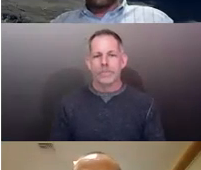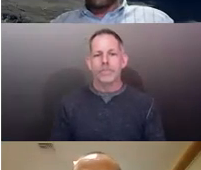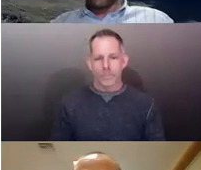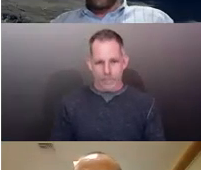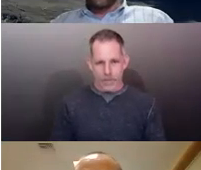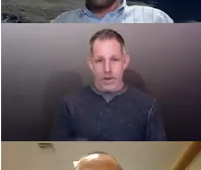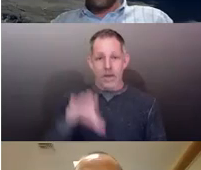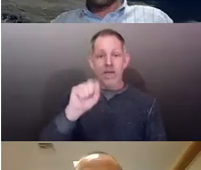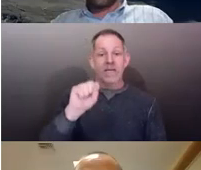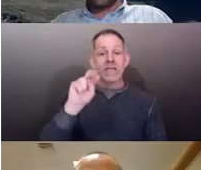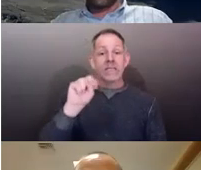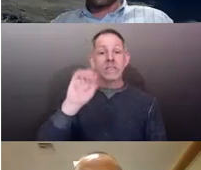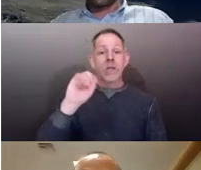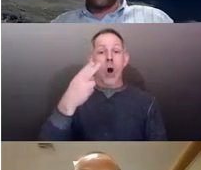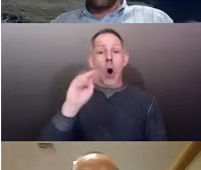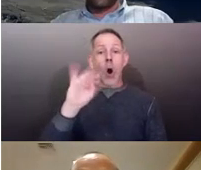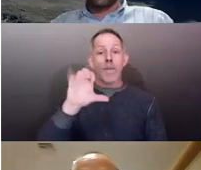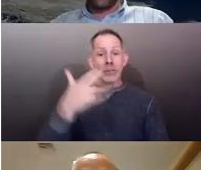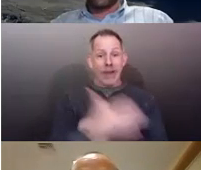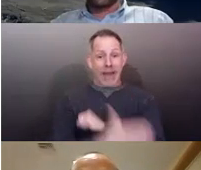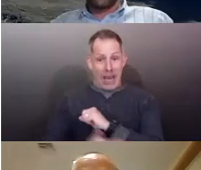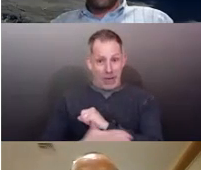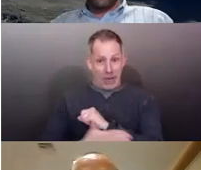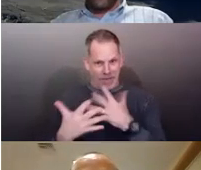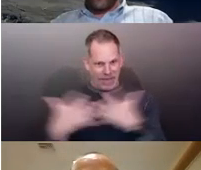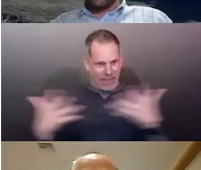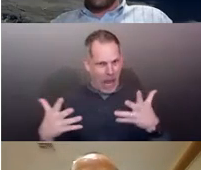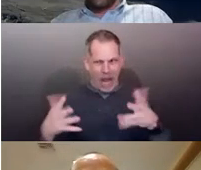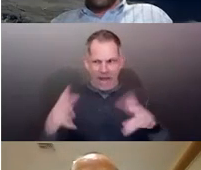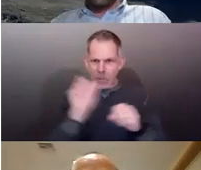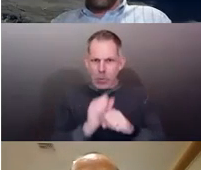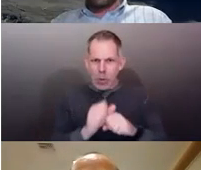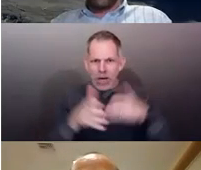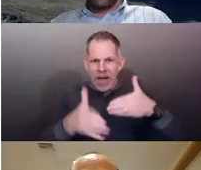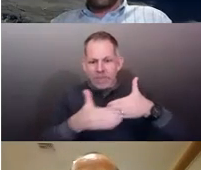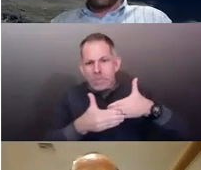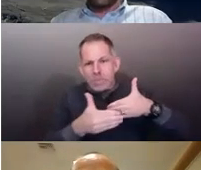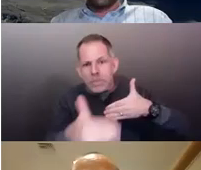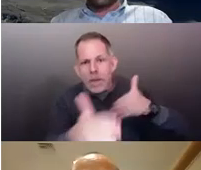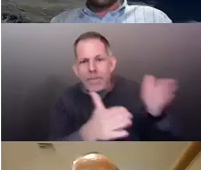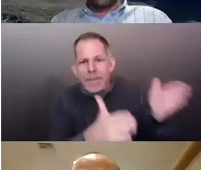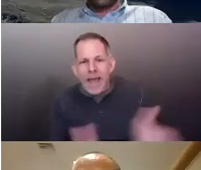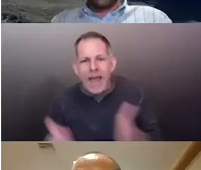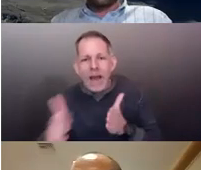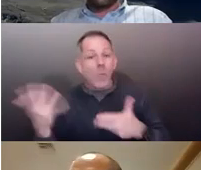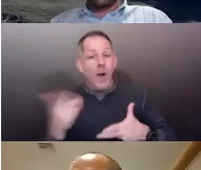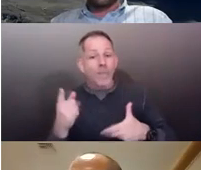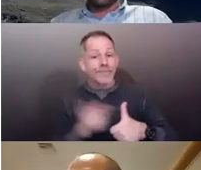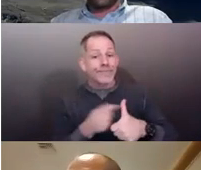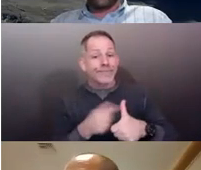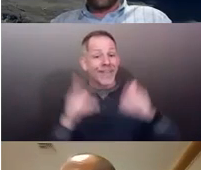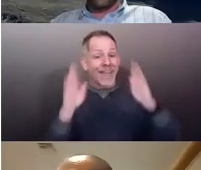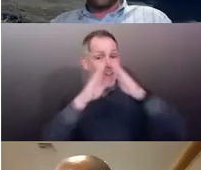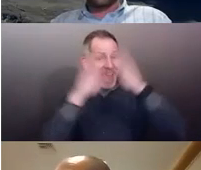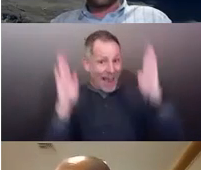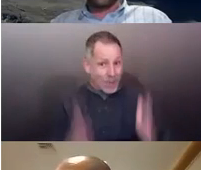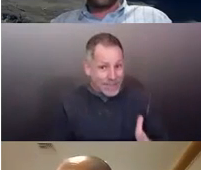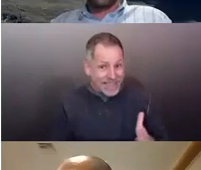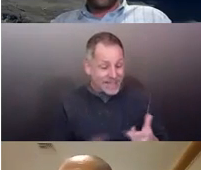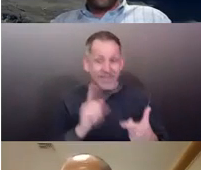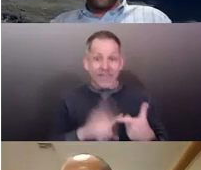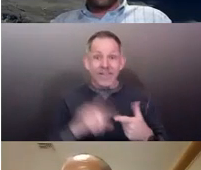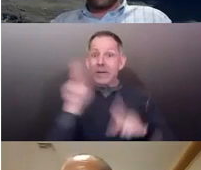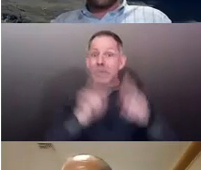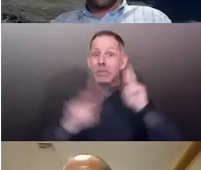resiliency, housing and rental support and other things. I wanted to really focus on the work that's being done from the Emergency Coordination